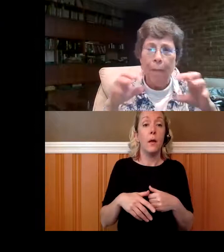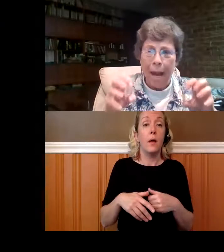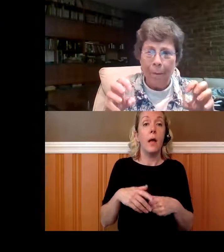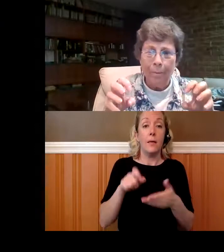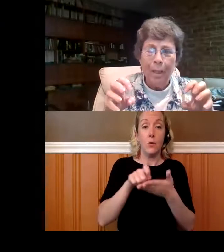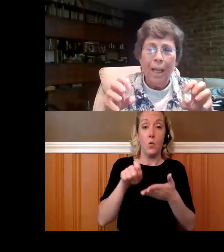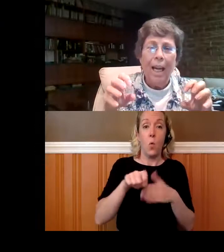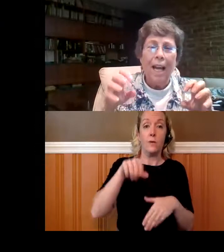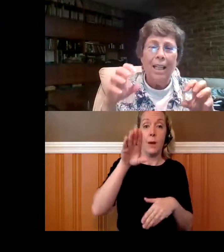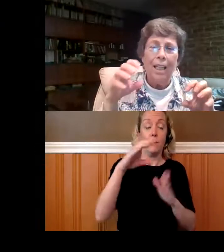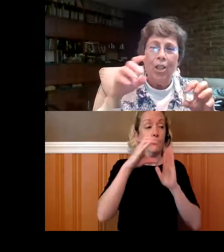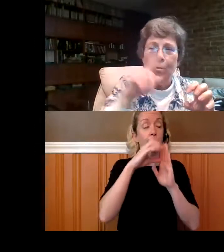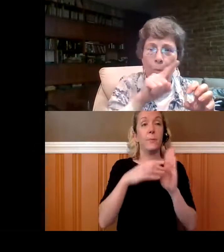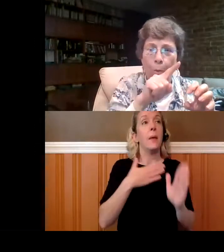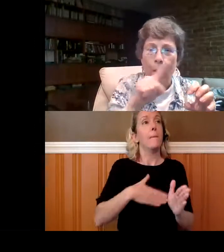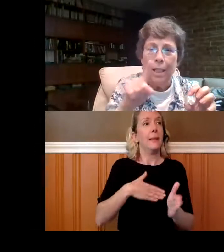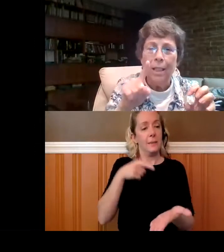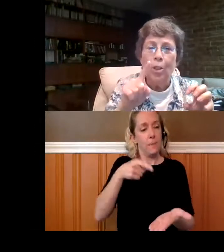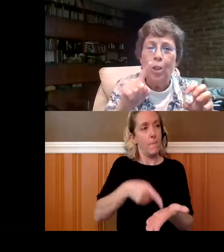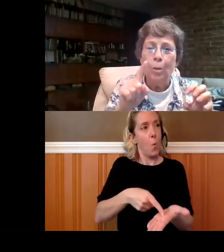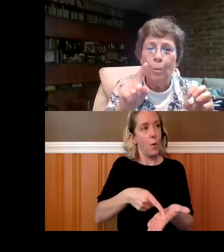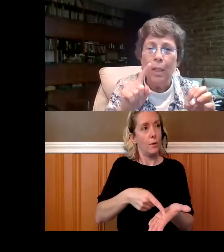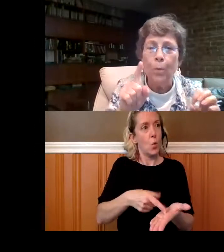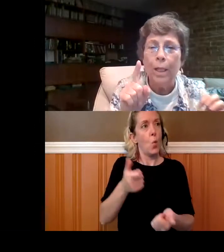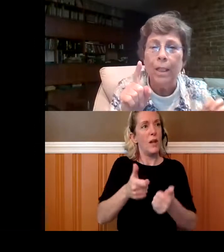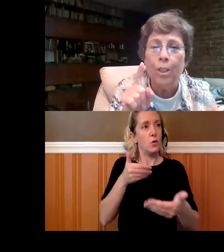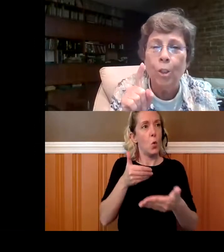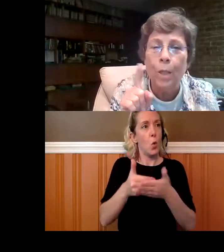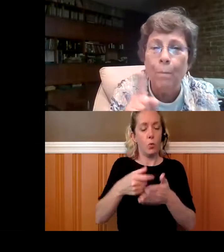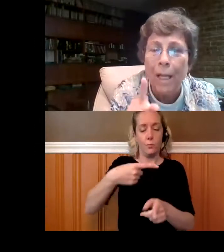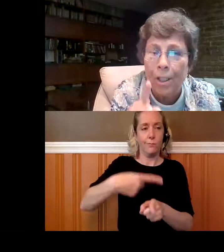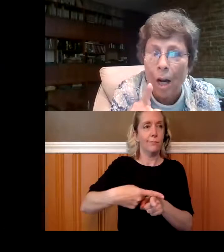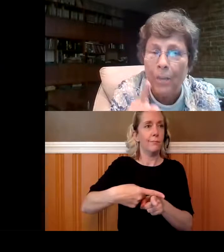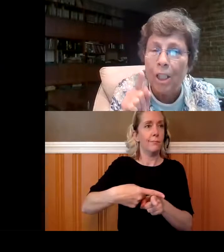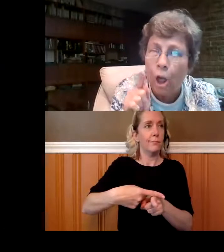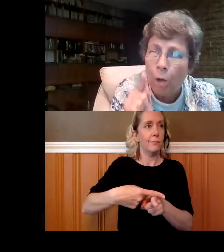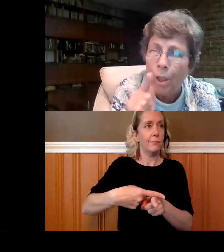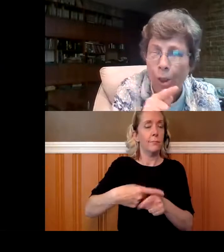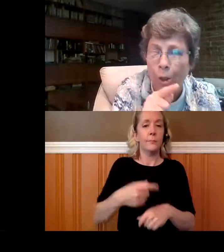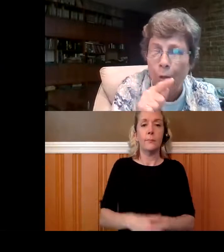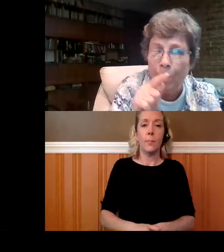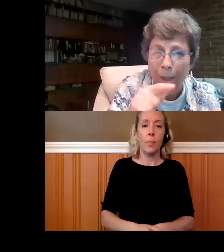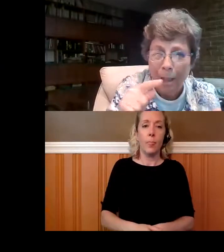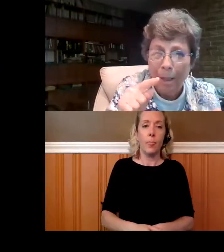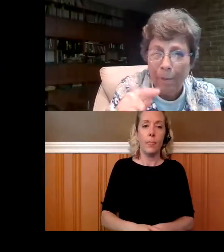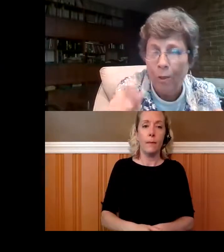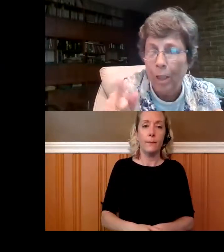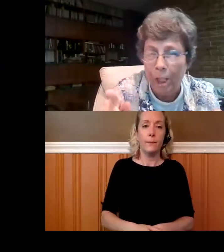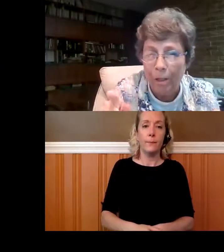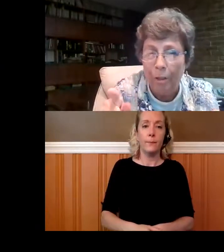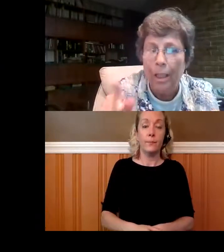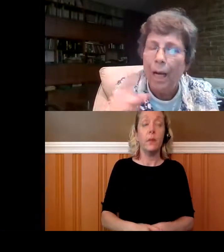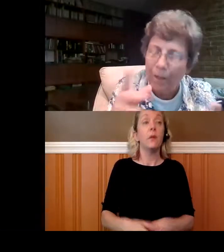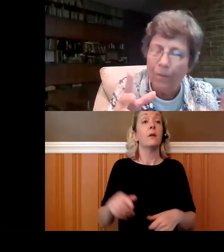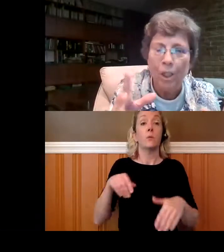please point to the bus stop that's closest to Main Street and Cherry Street. I'm deaf and visually impaired, thank you. So she presented to